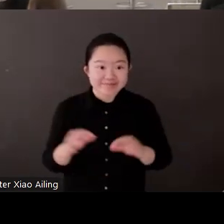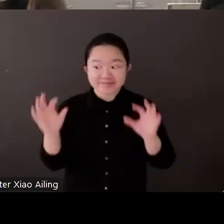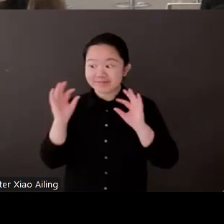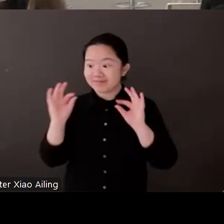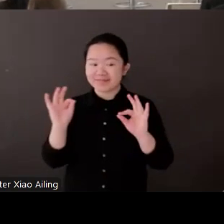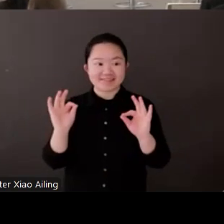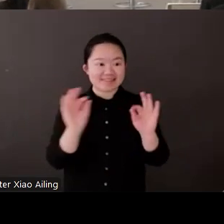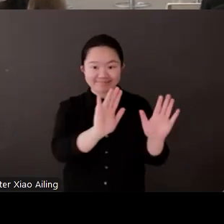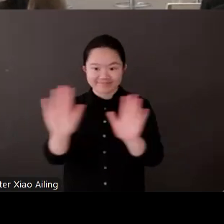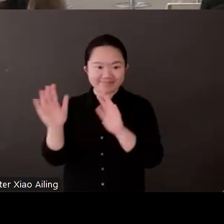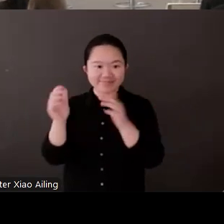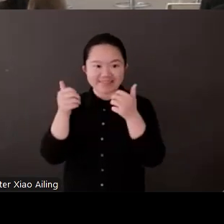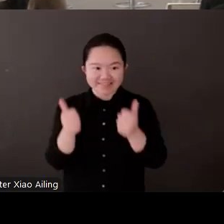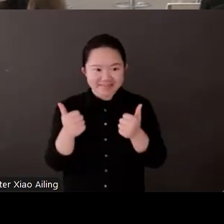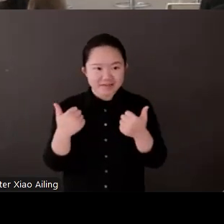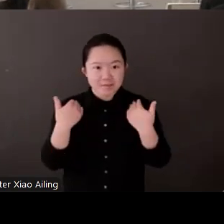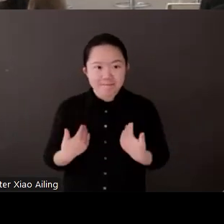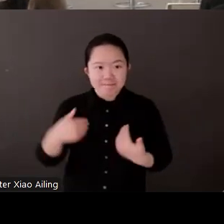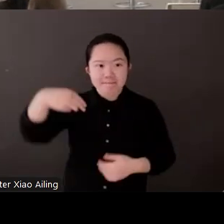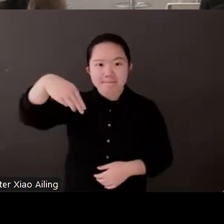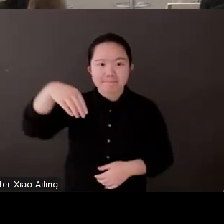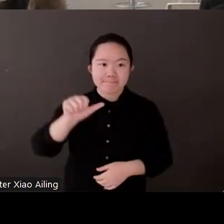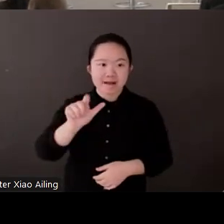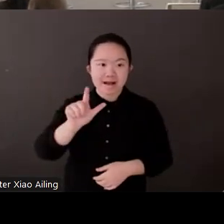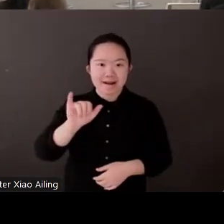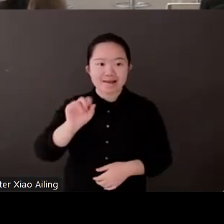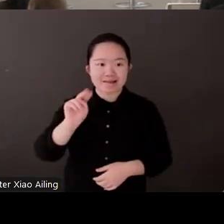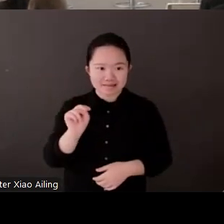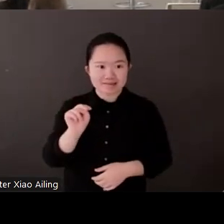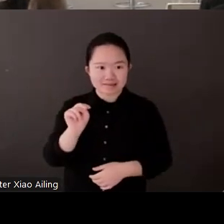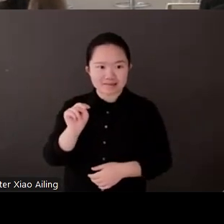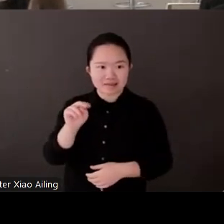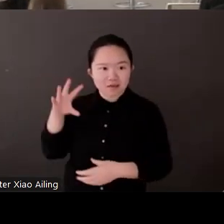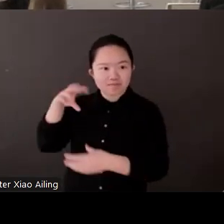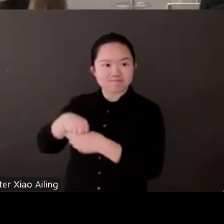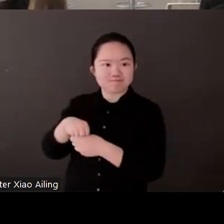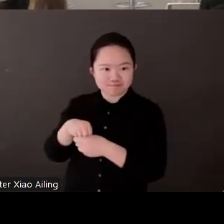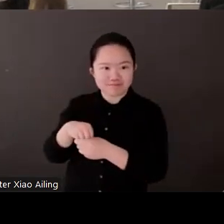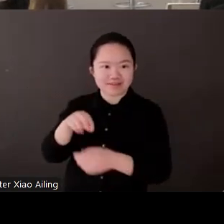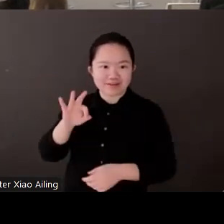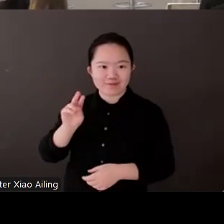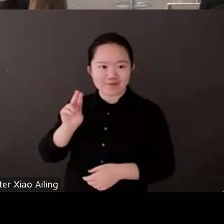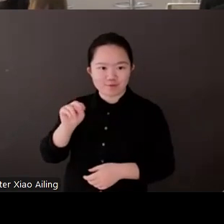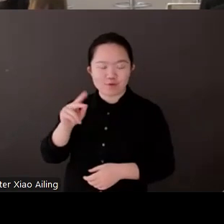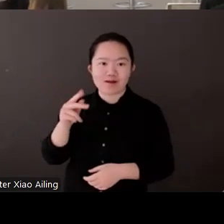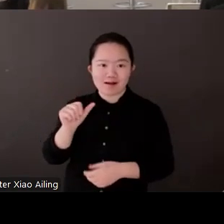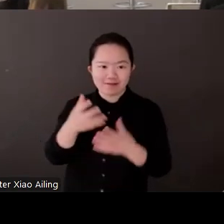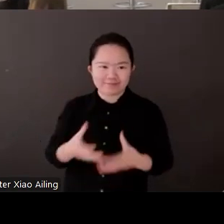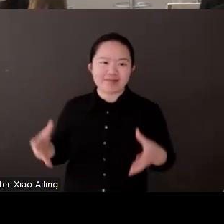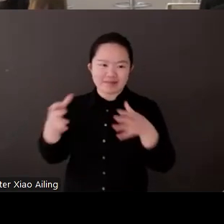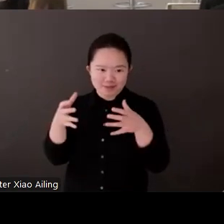is Malin Hammarberg. I work at Funka Foundation, but I'm also part of the IAAP Nordic Advisory